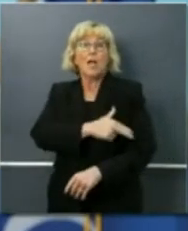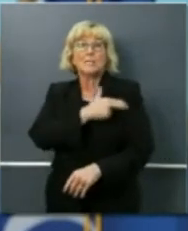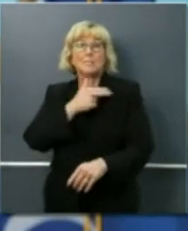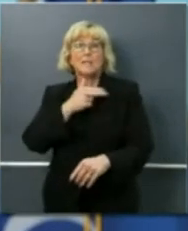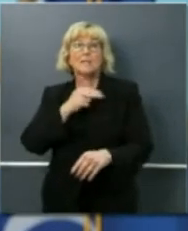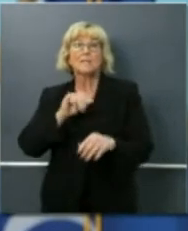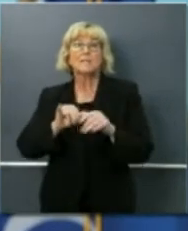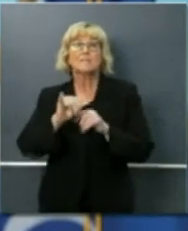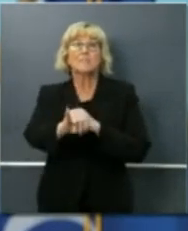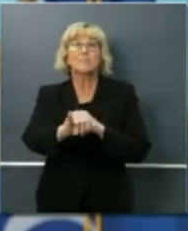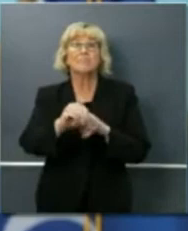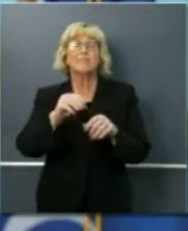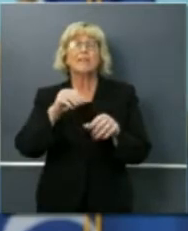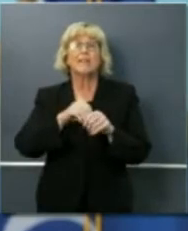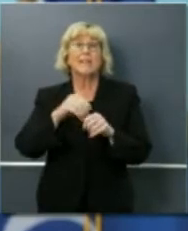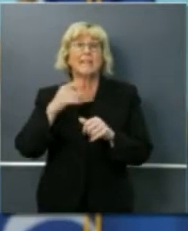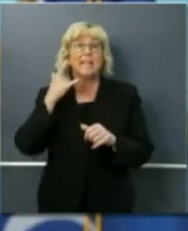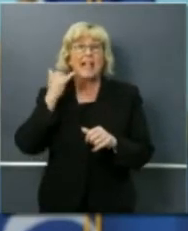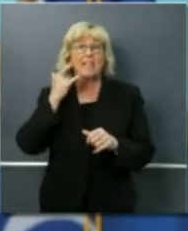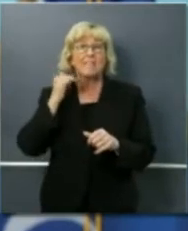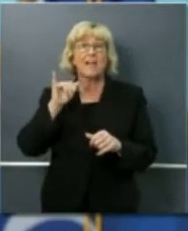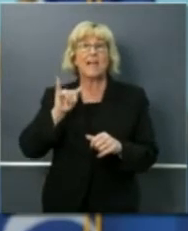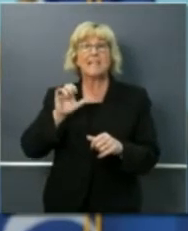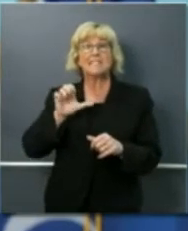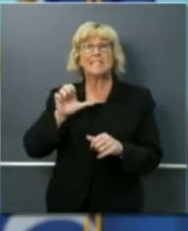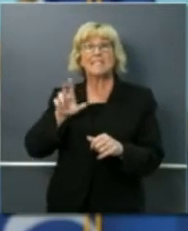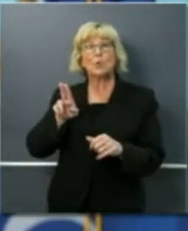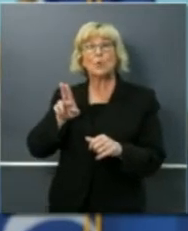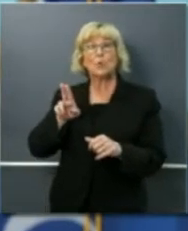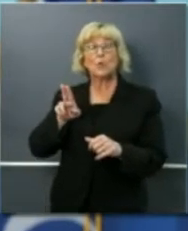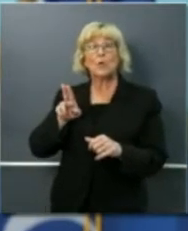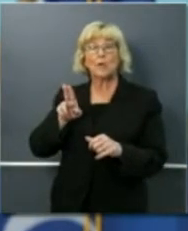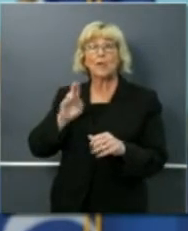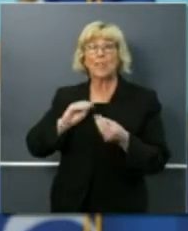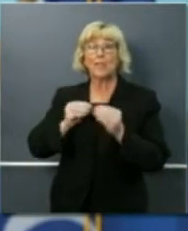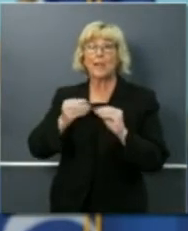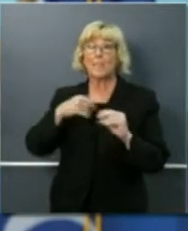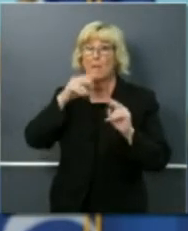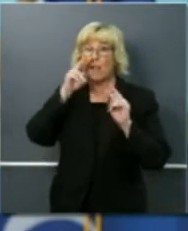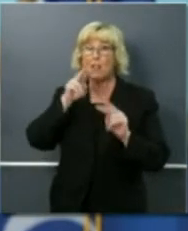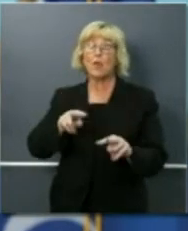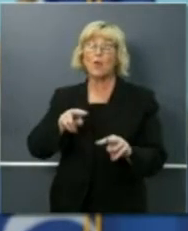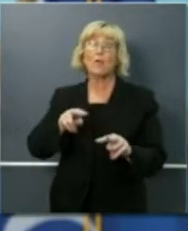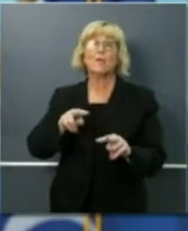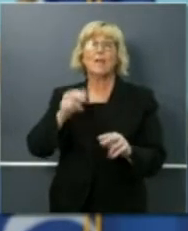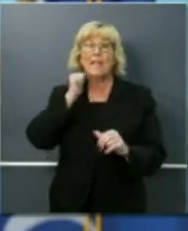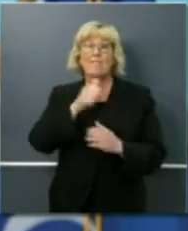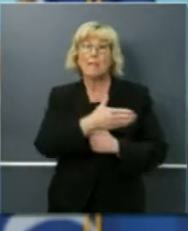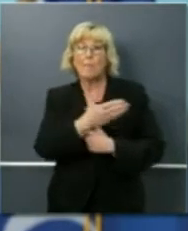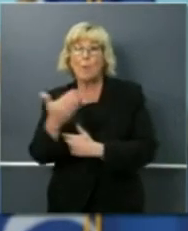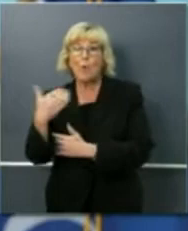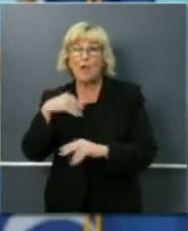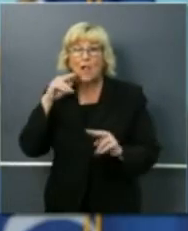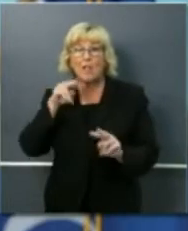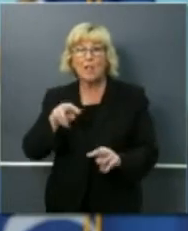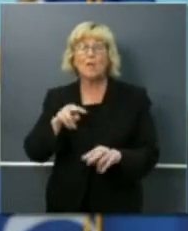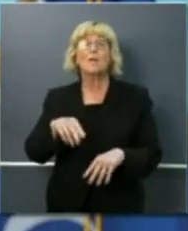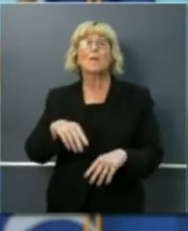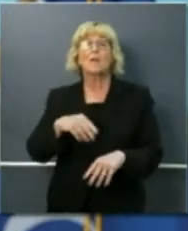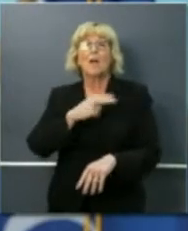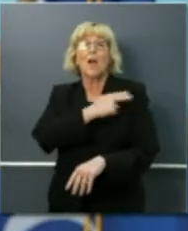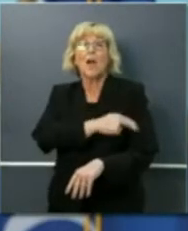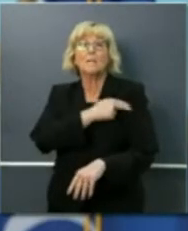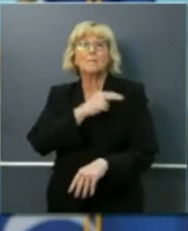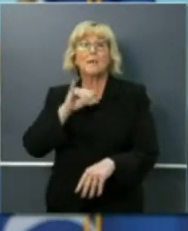Hospitalizations in the state of California and ICU beds, again, those are the numbers I look at first thing every morning. The